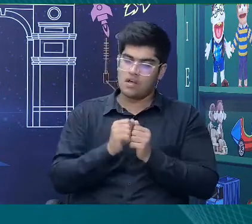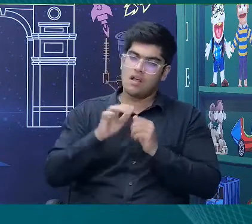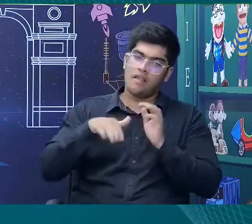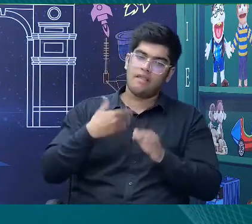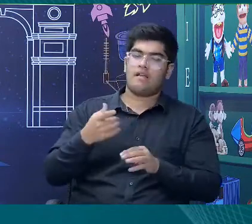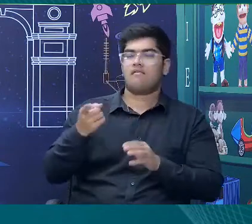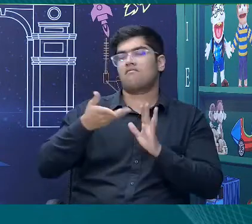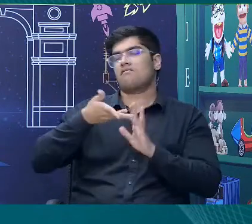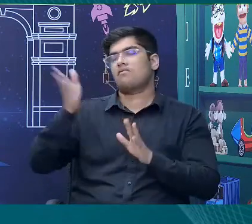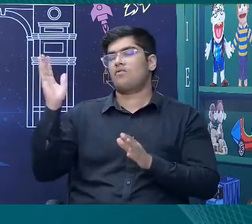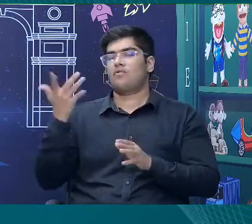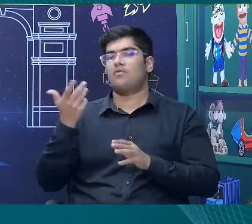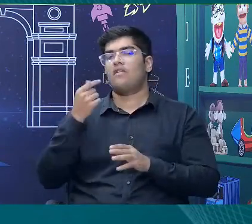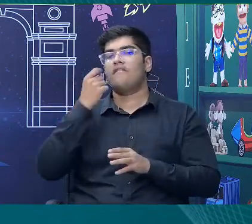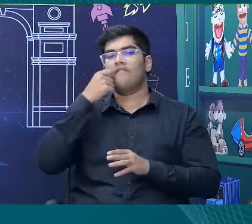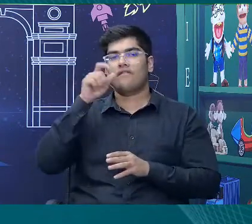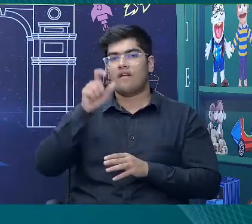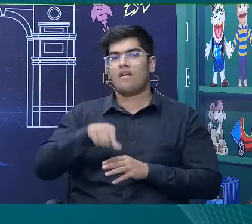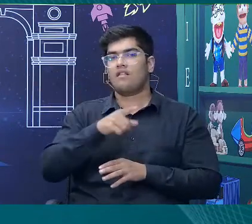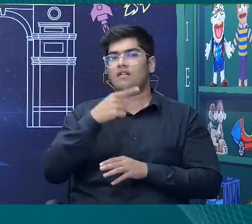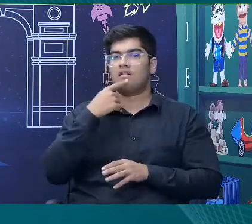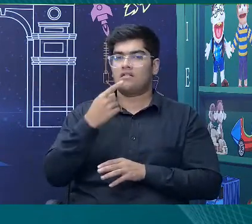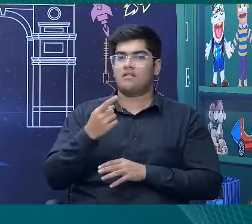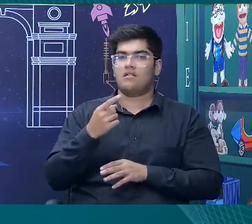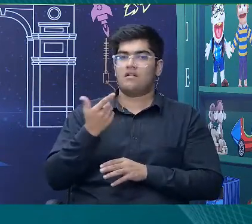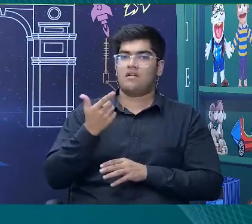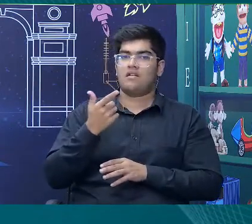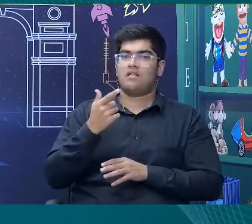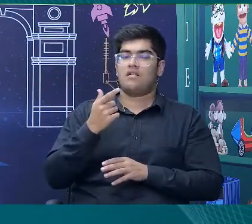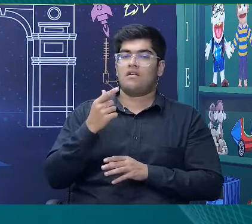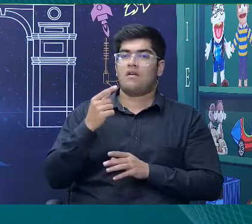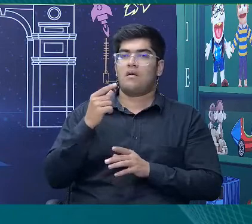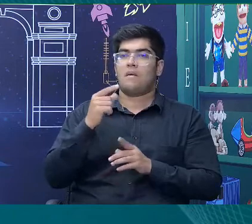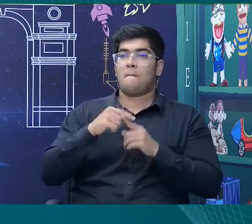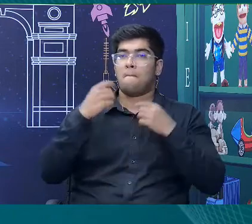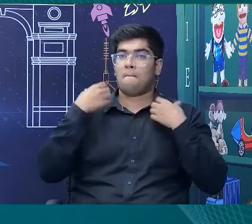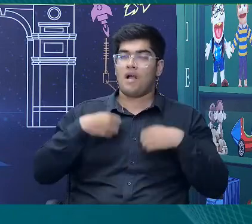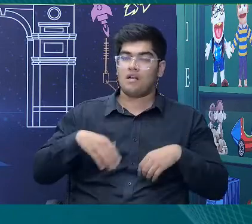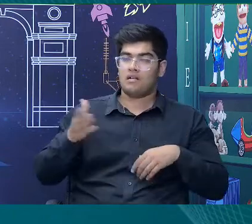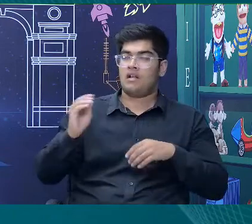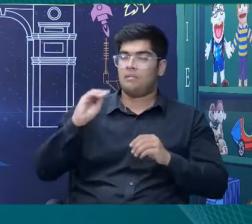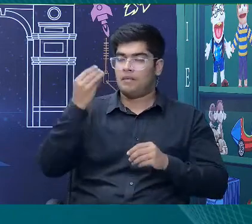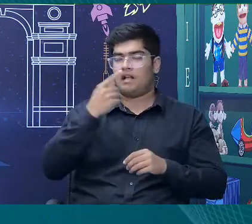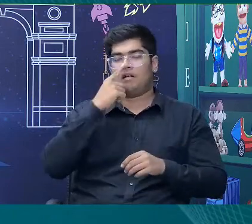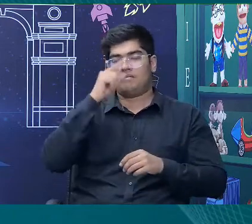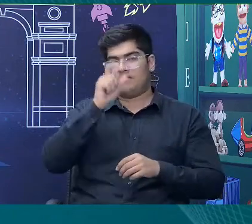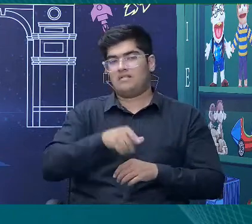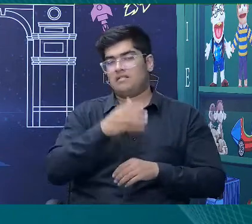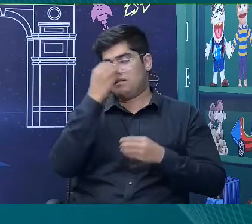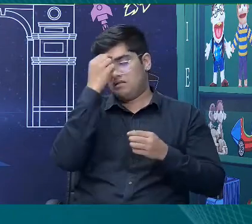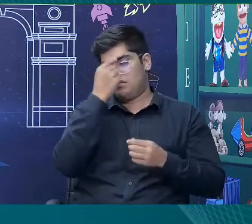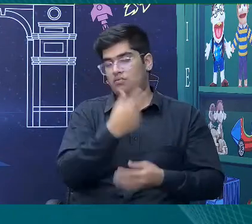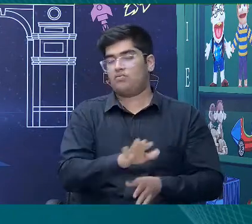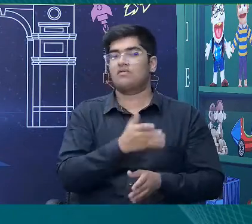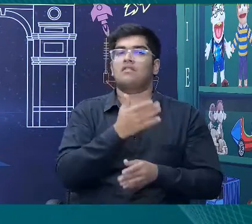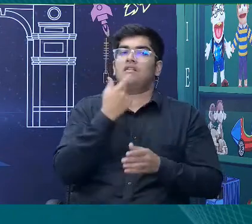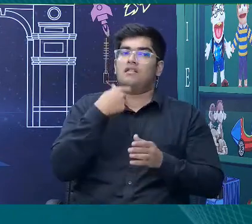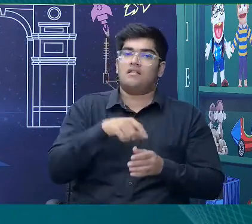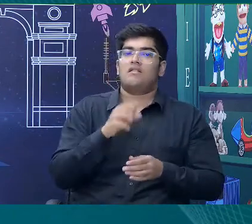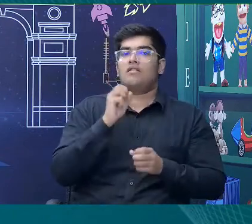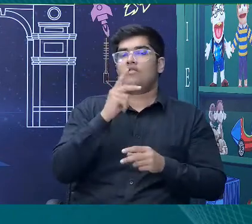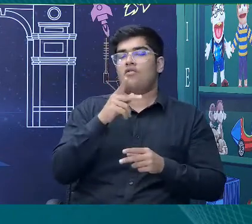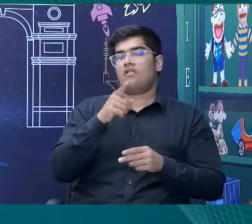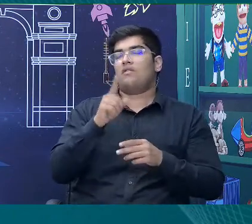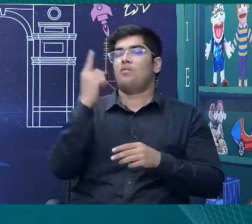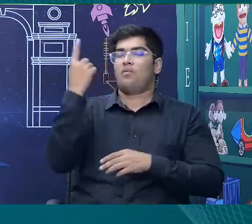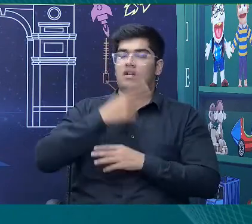And at this the father says, oh my God, you preach worse than a pastor. Fine, now that you've you know, pursued me, I will let him